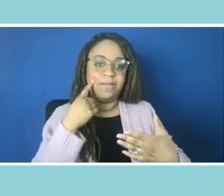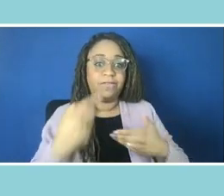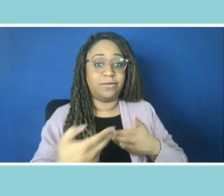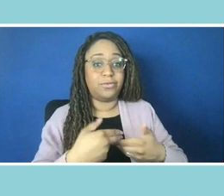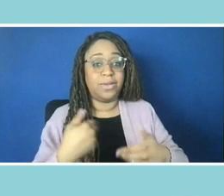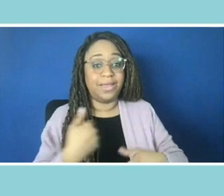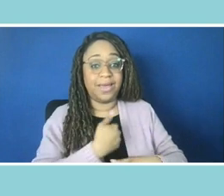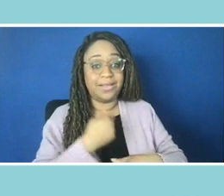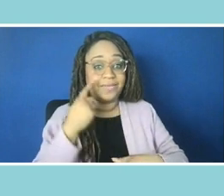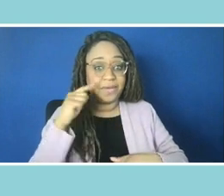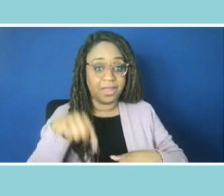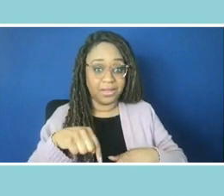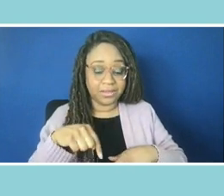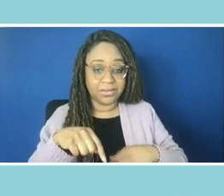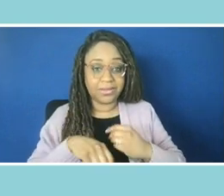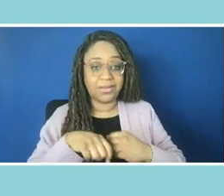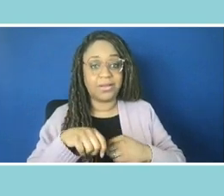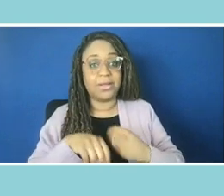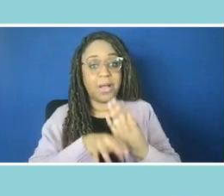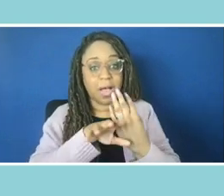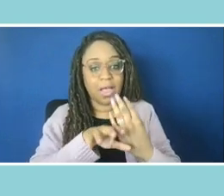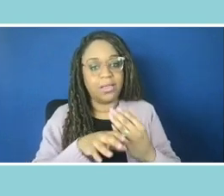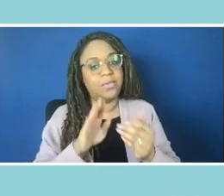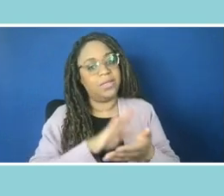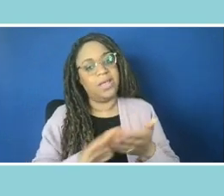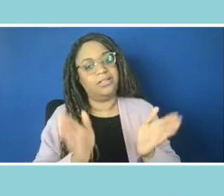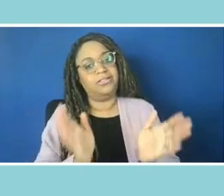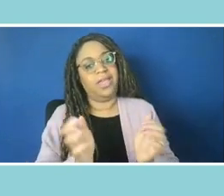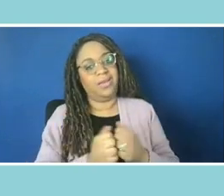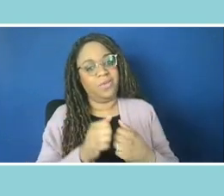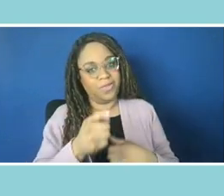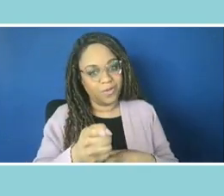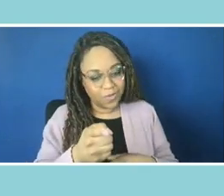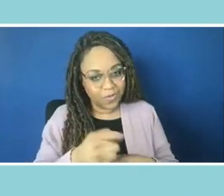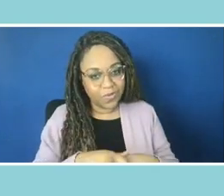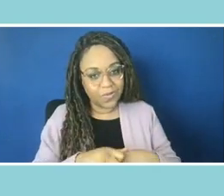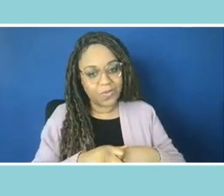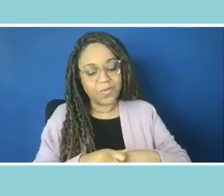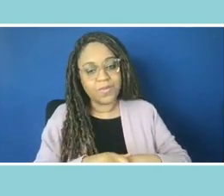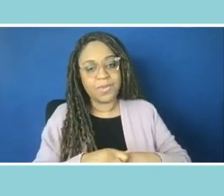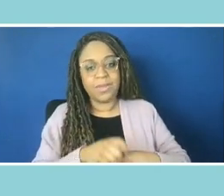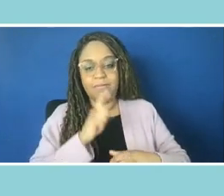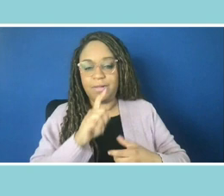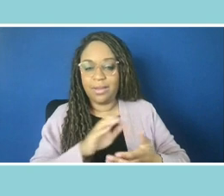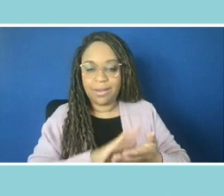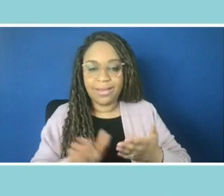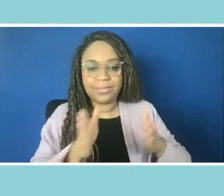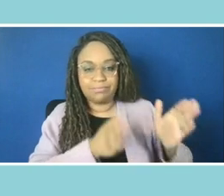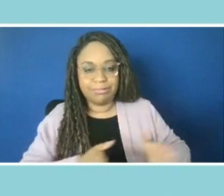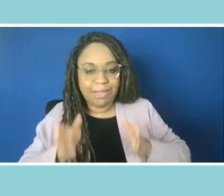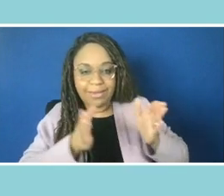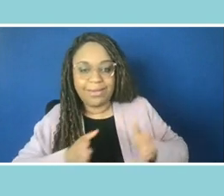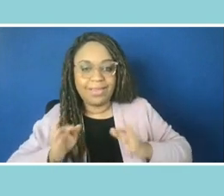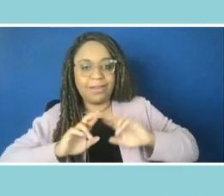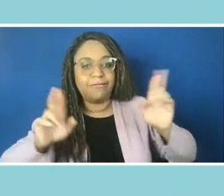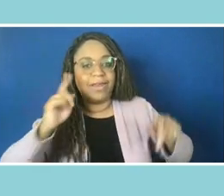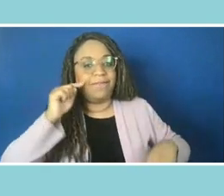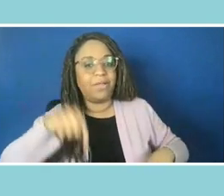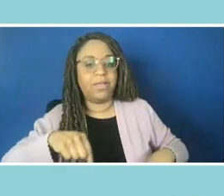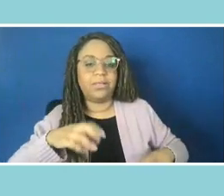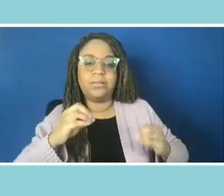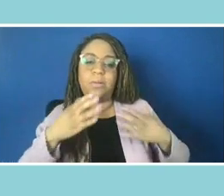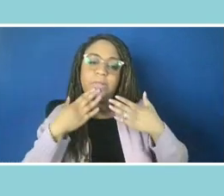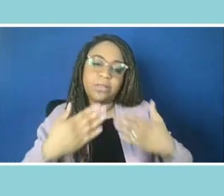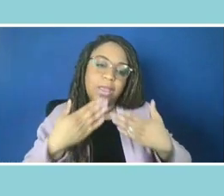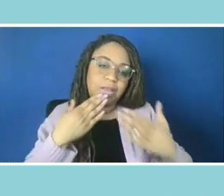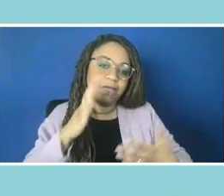this call. It's been really great talking with you. It's been really great planning and getting ready for this. So thank you for the knowledge that you brought and